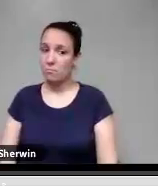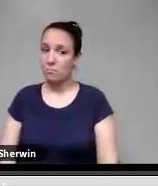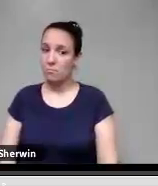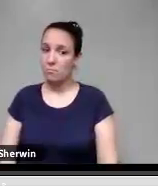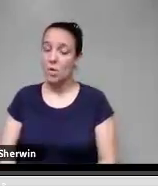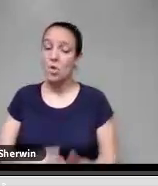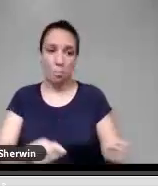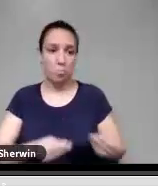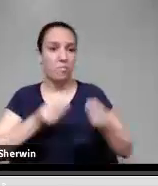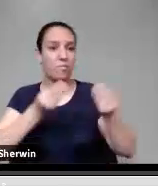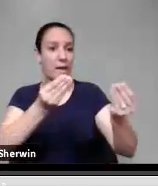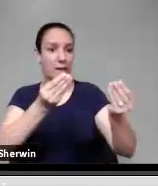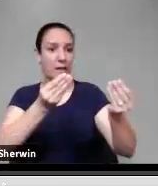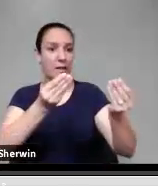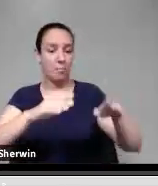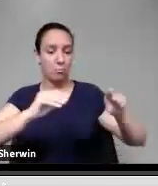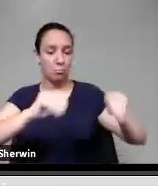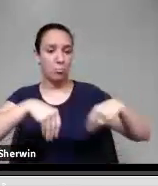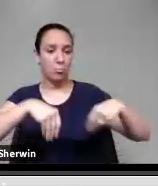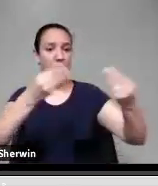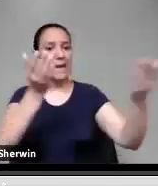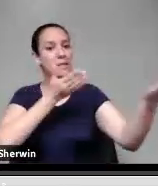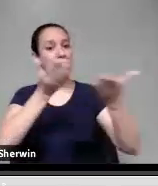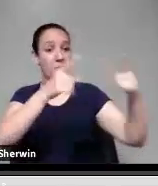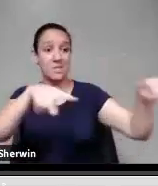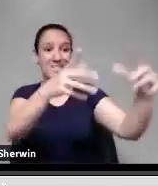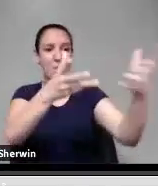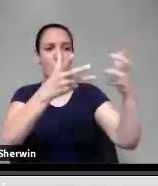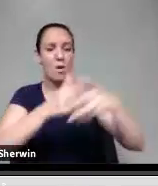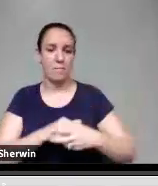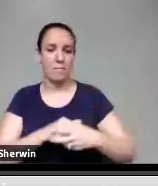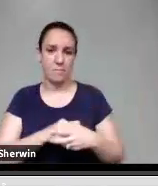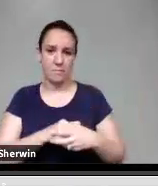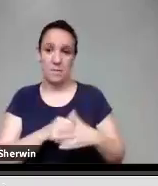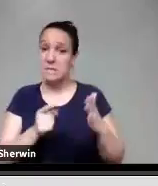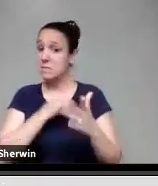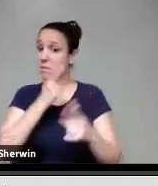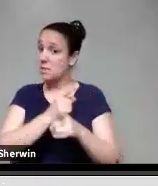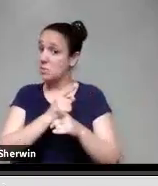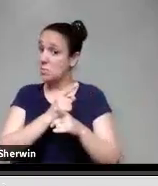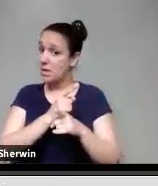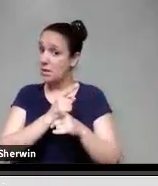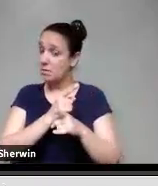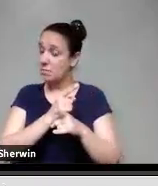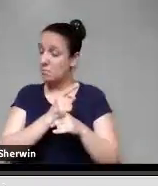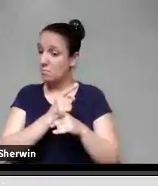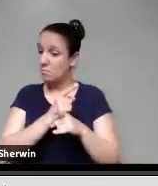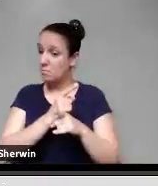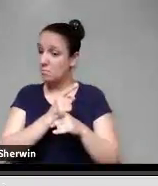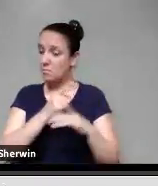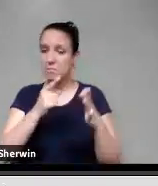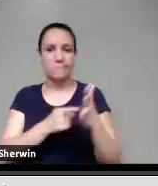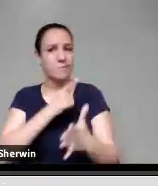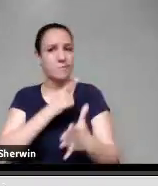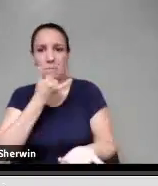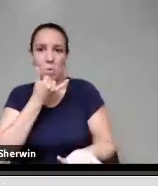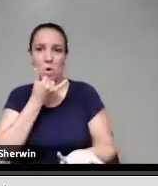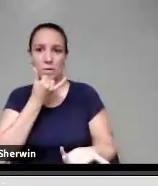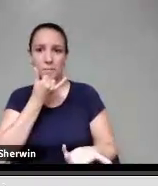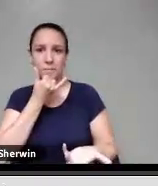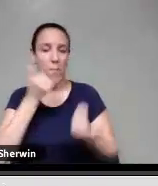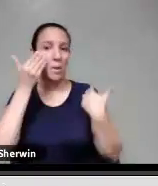we don't know that, do we? We can assume, and many times we are right. That's why we make assumptions. We are right sometimes, but we really don't